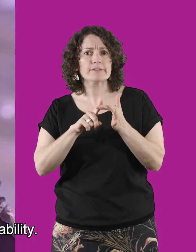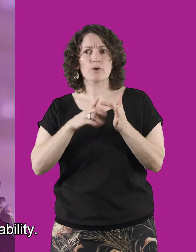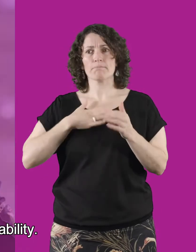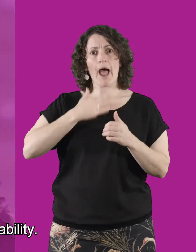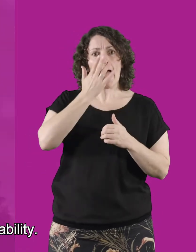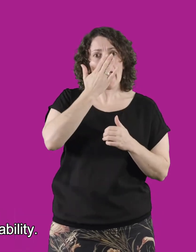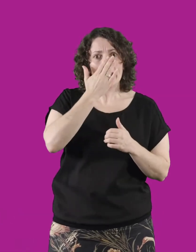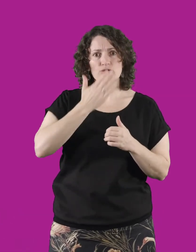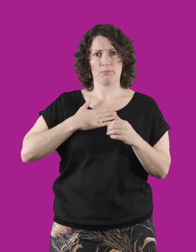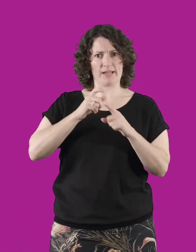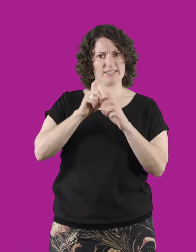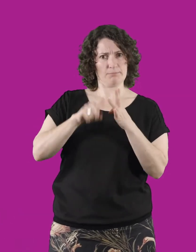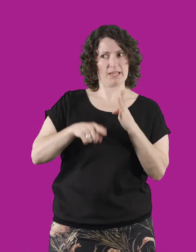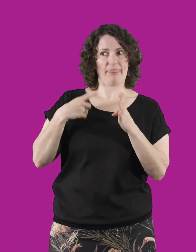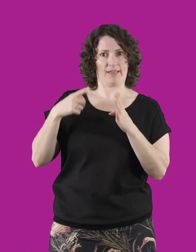or disability.